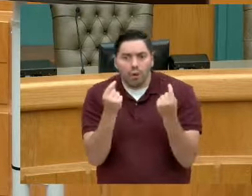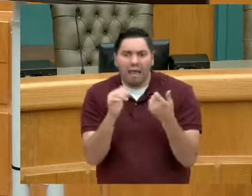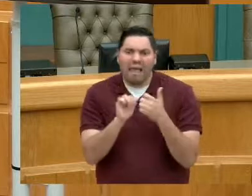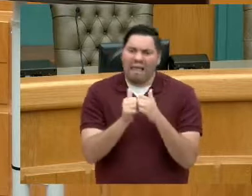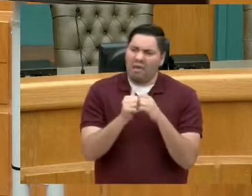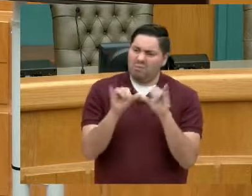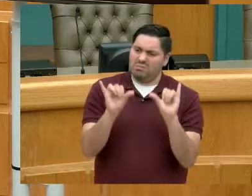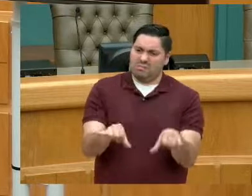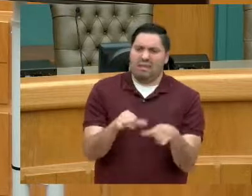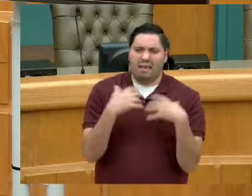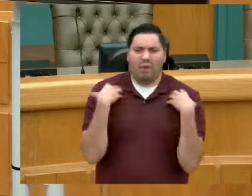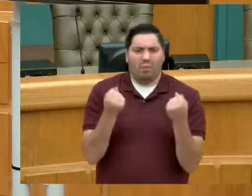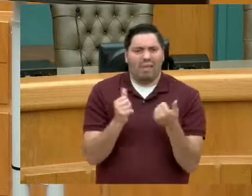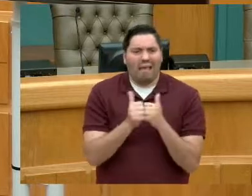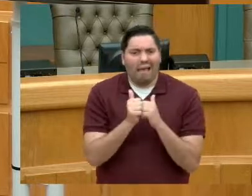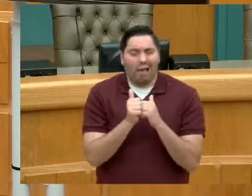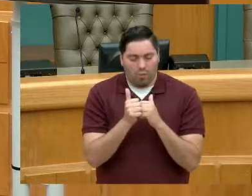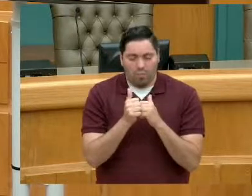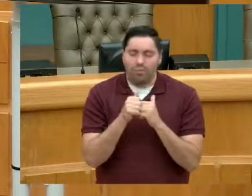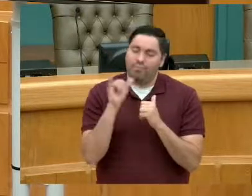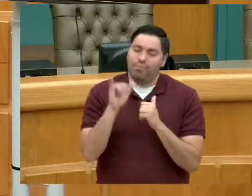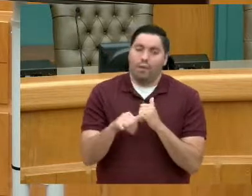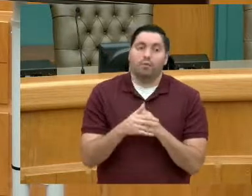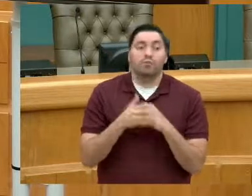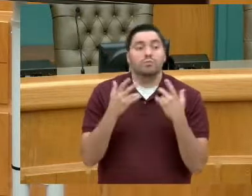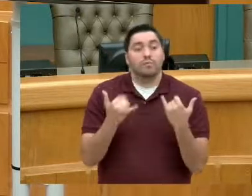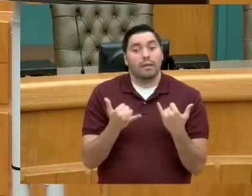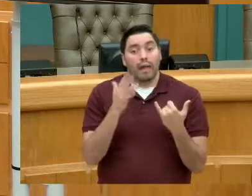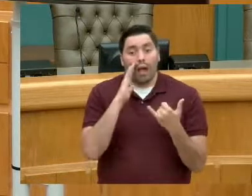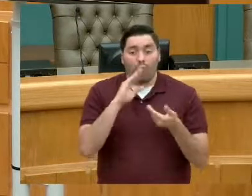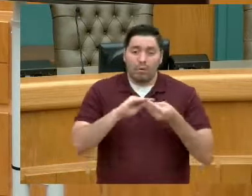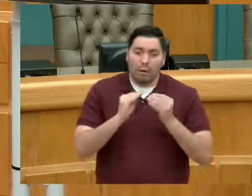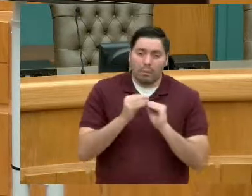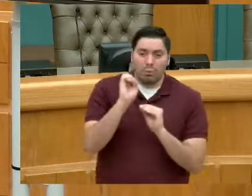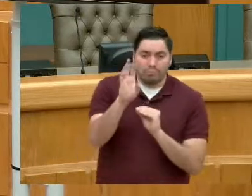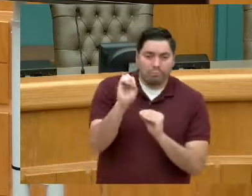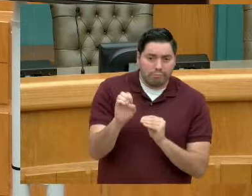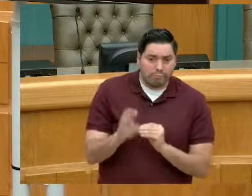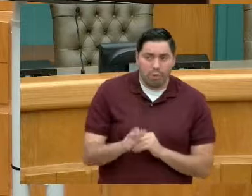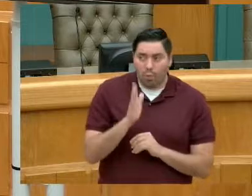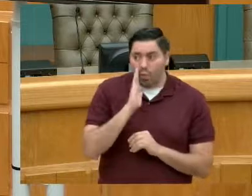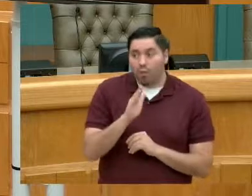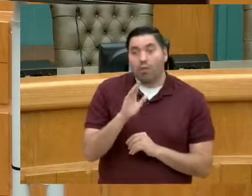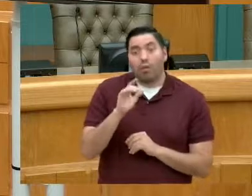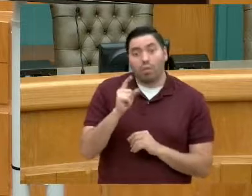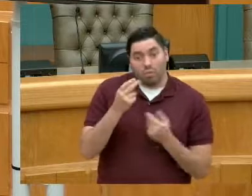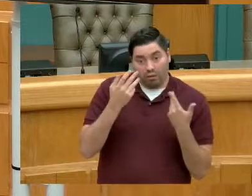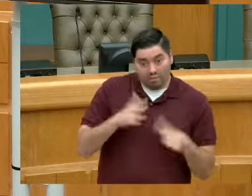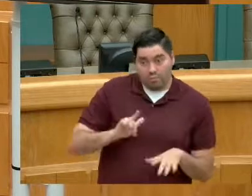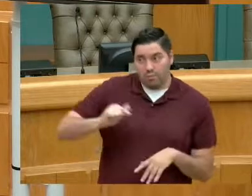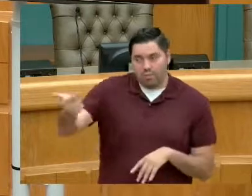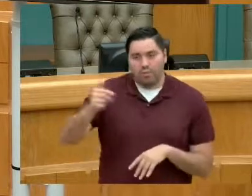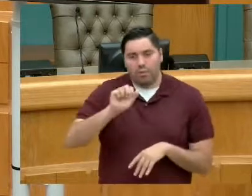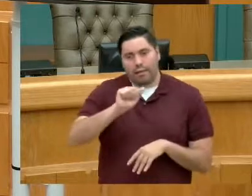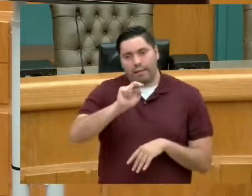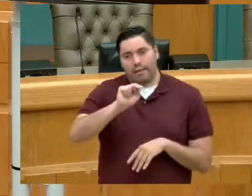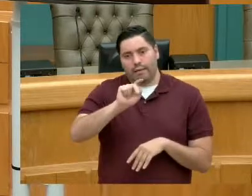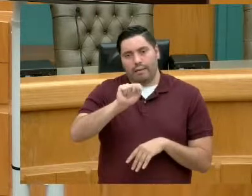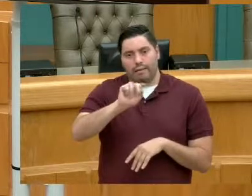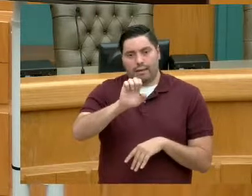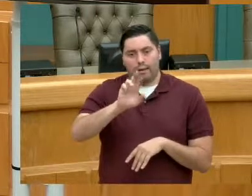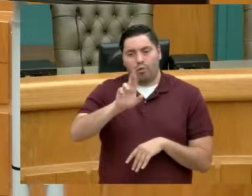healthy. And so what I'll do is go over the statistics, as I mentioned, and then Annette Rodriguez, our public health director, will speak for a little